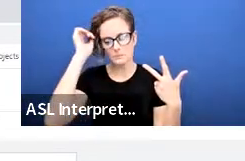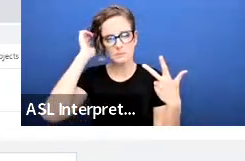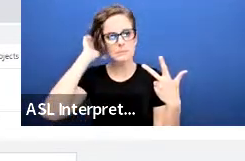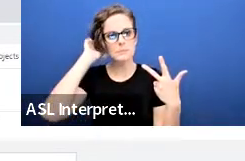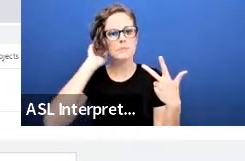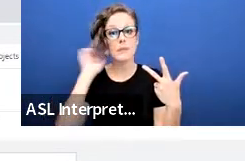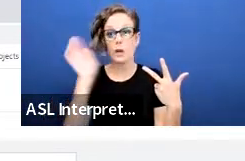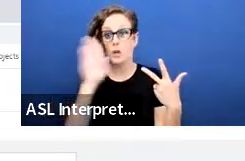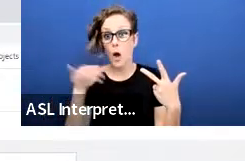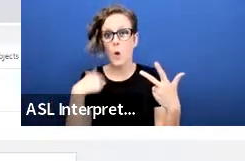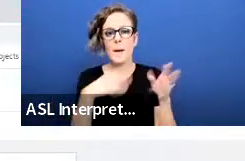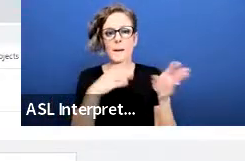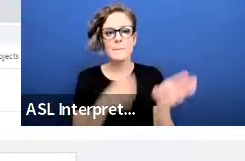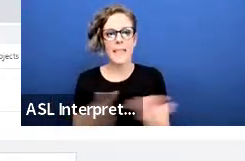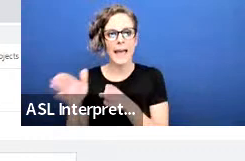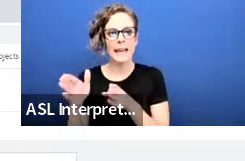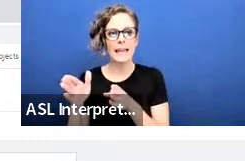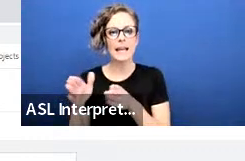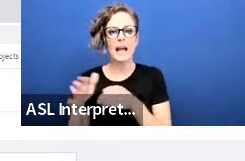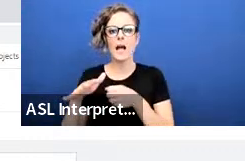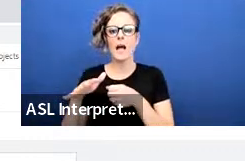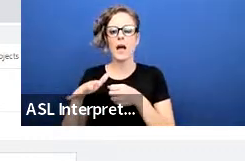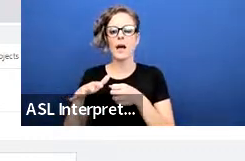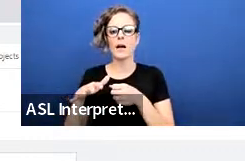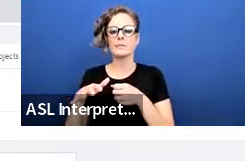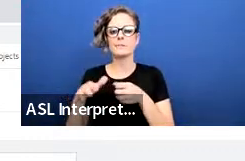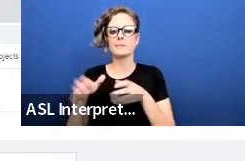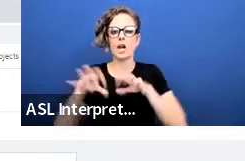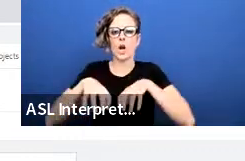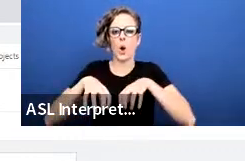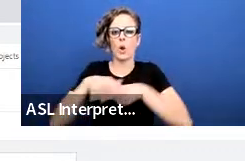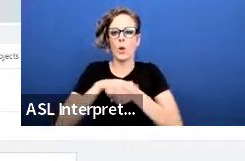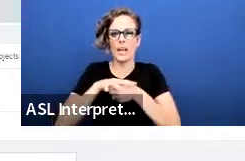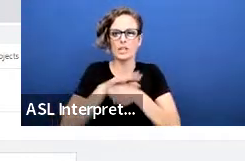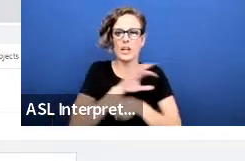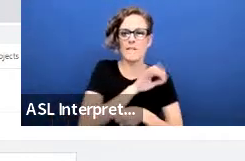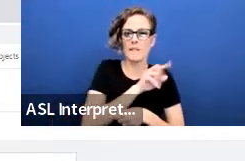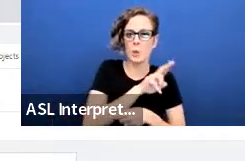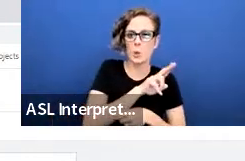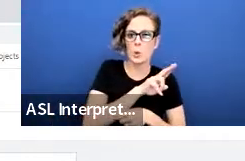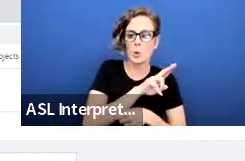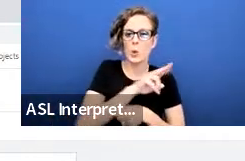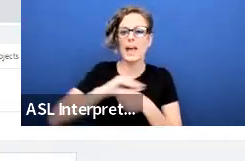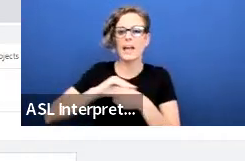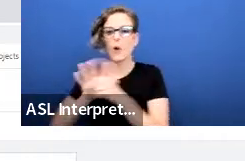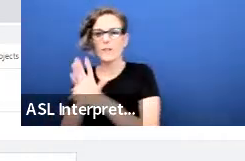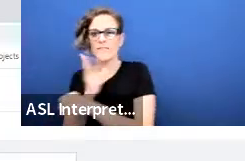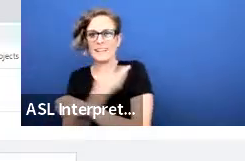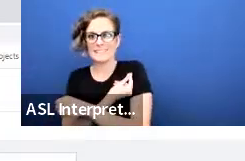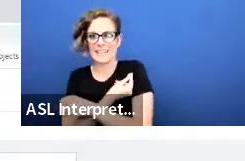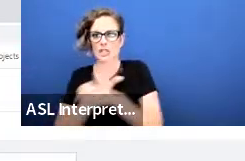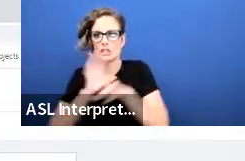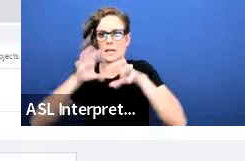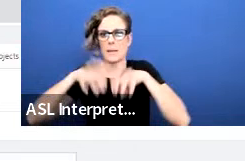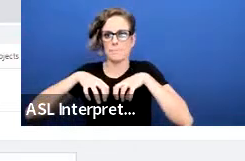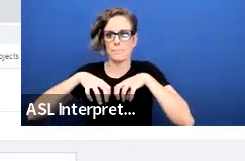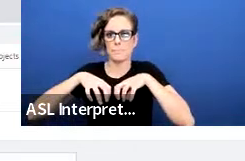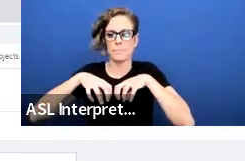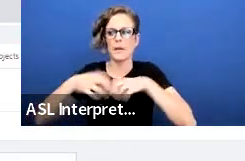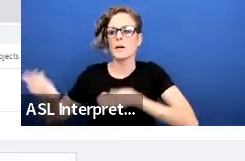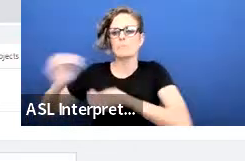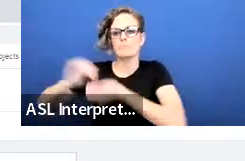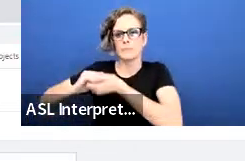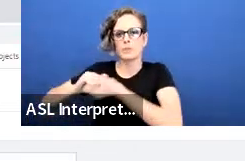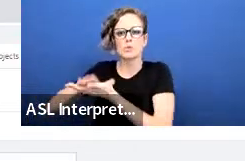planning a co-location of flu and COVID vaccination clinics with the school districts. And does anybody